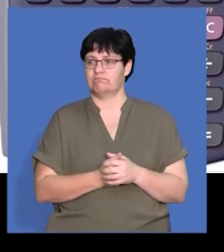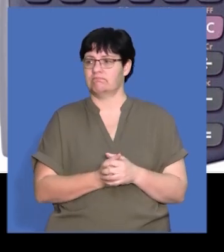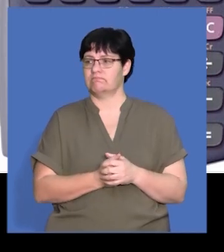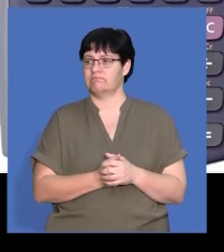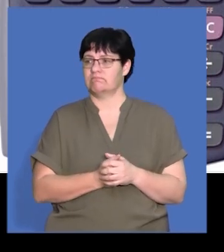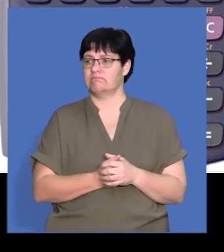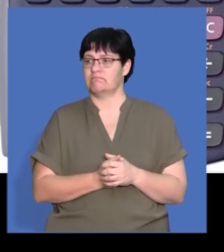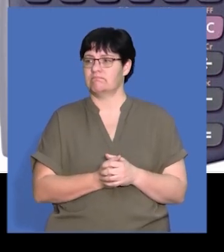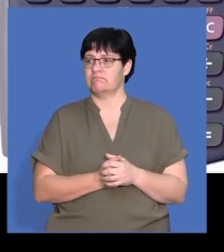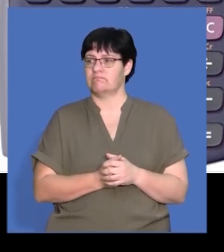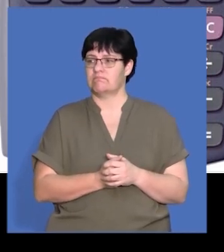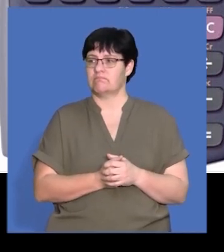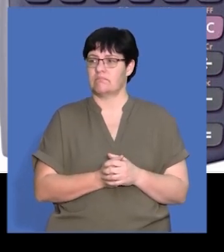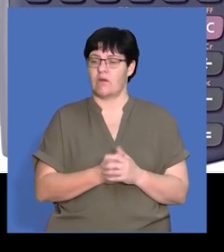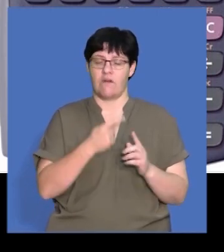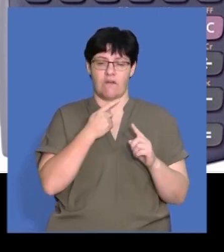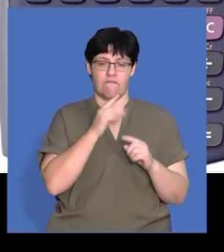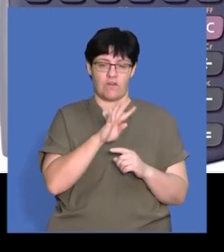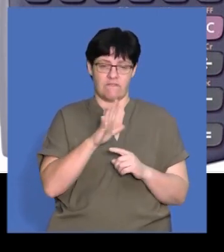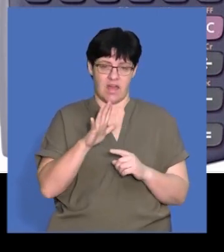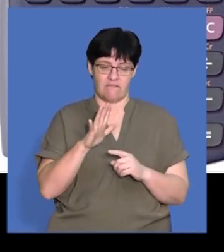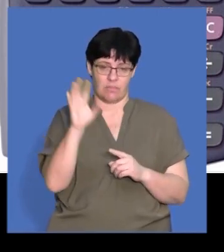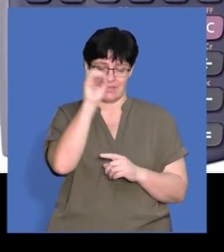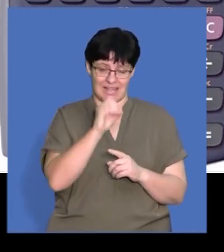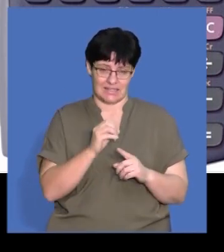So I'm adding 45%.